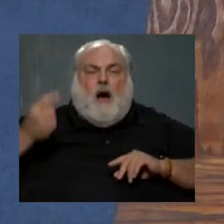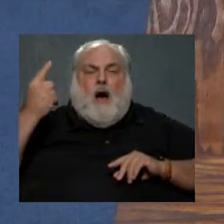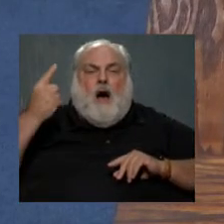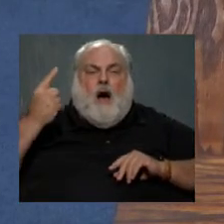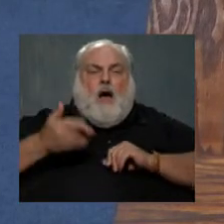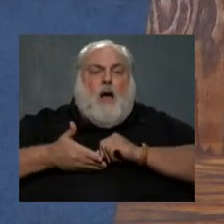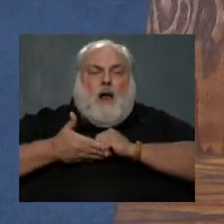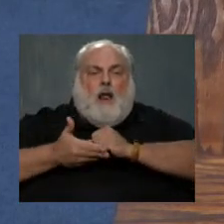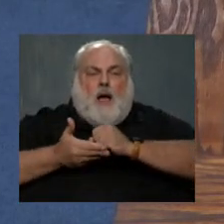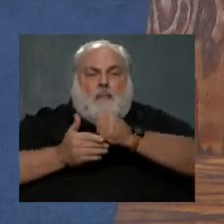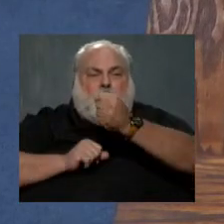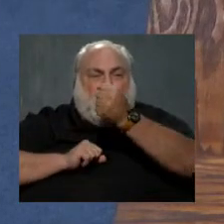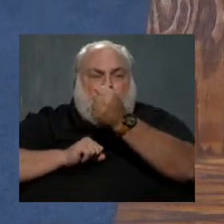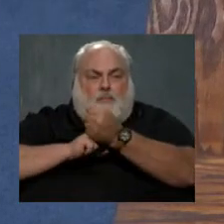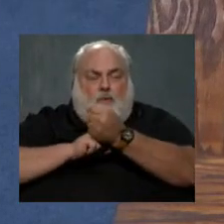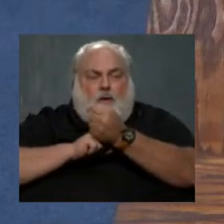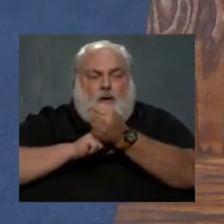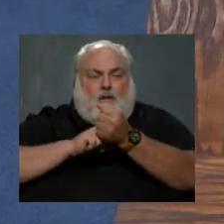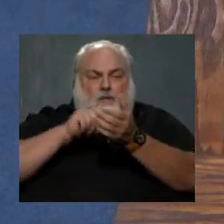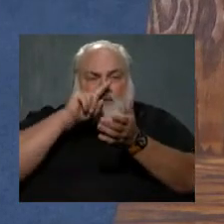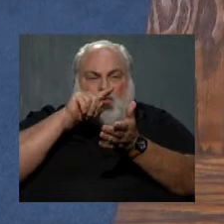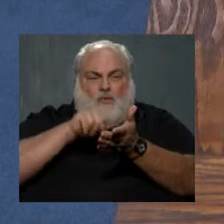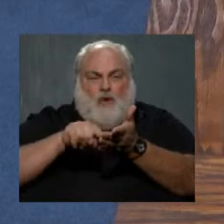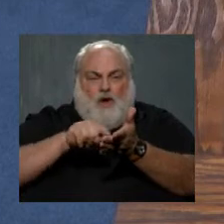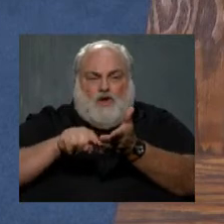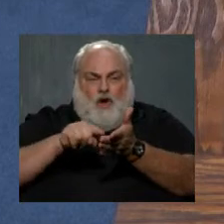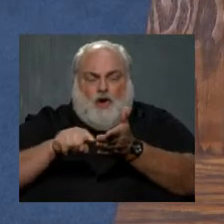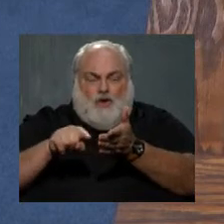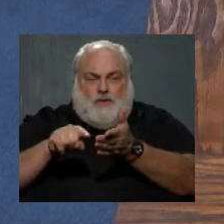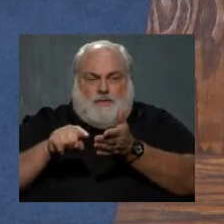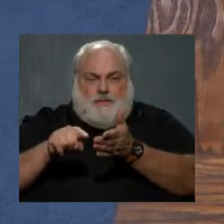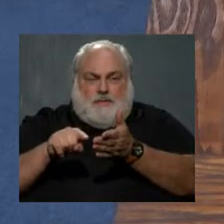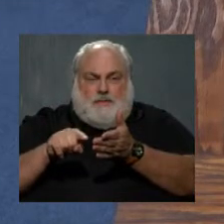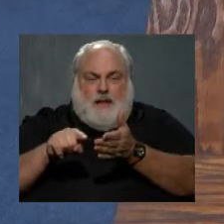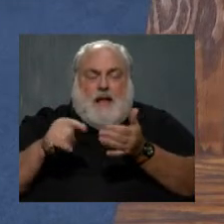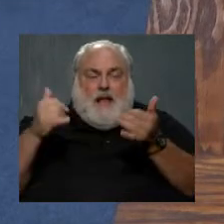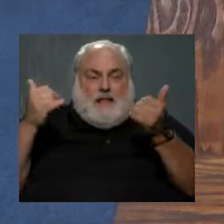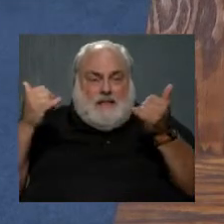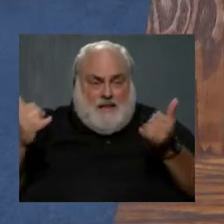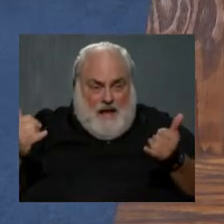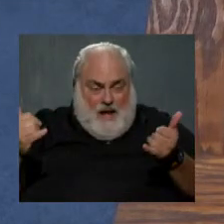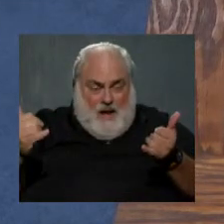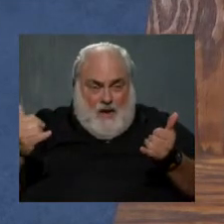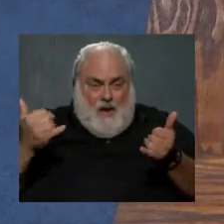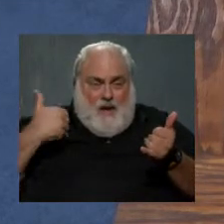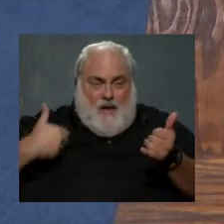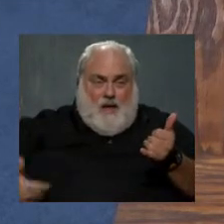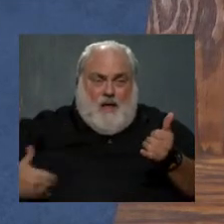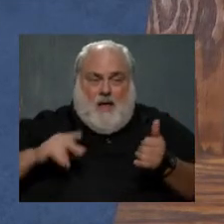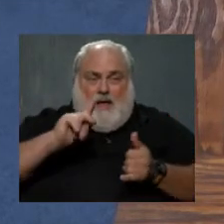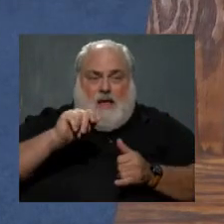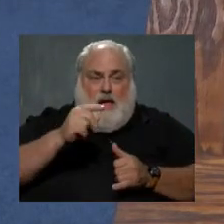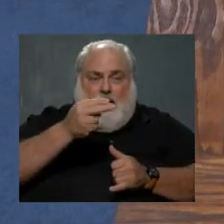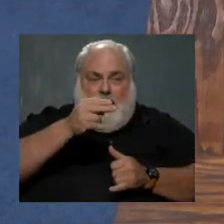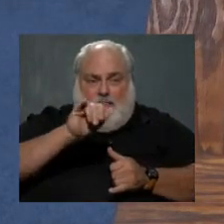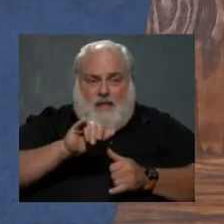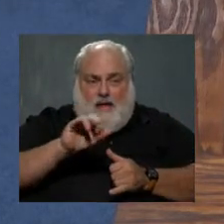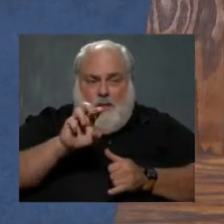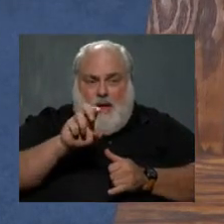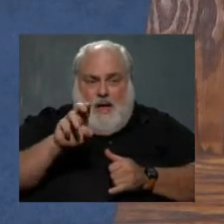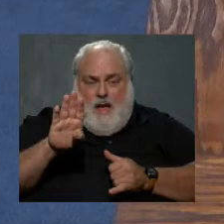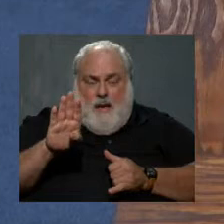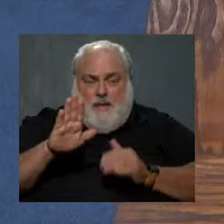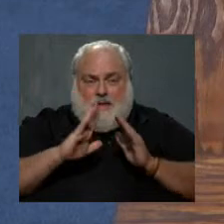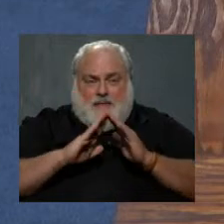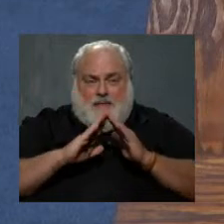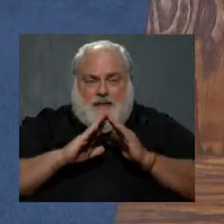for urgently needed medical research and advances. Now, therefore, I, Kathy Webb, Vice Mayor of the City of Little Rock,